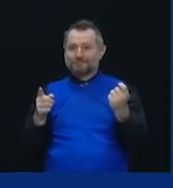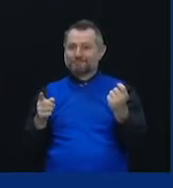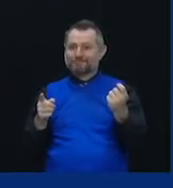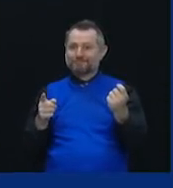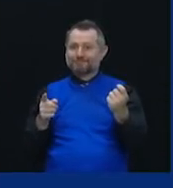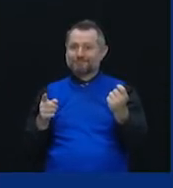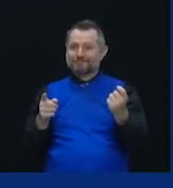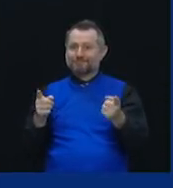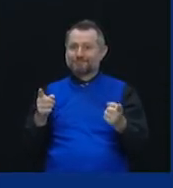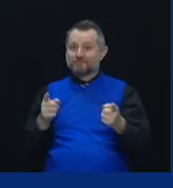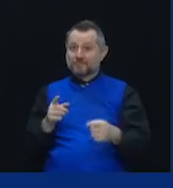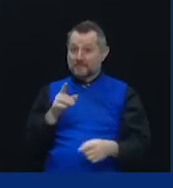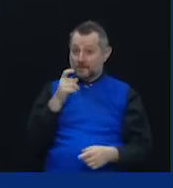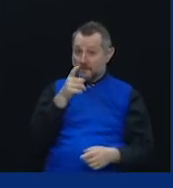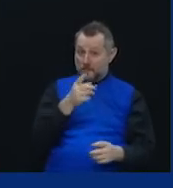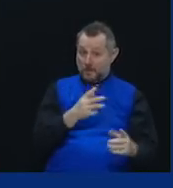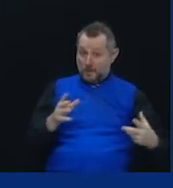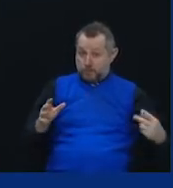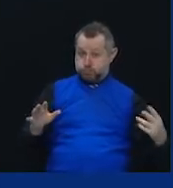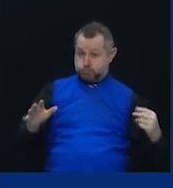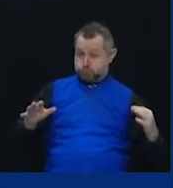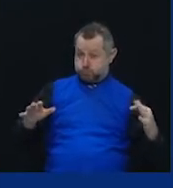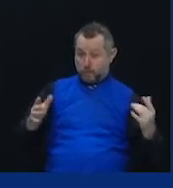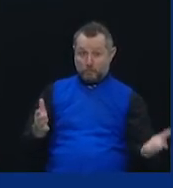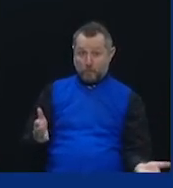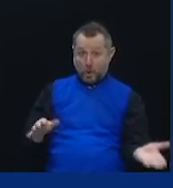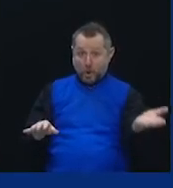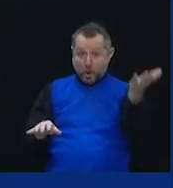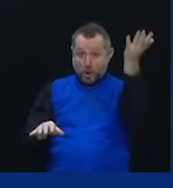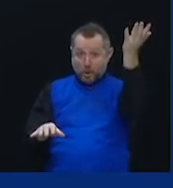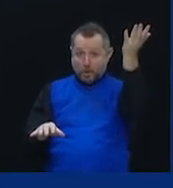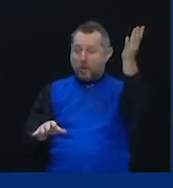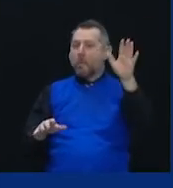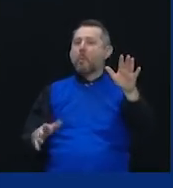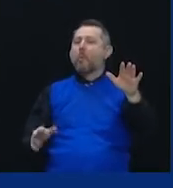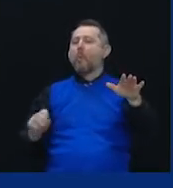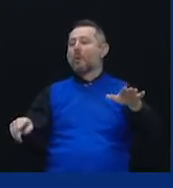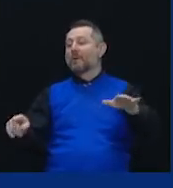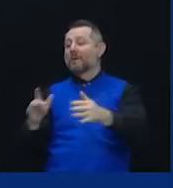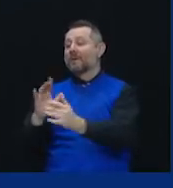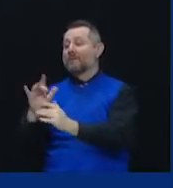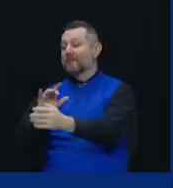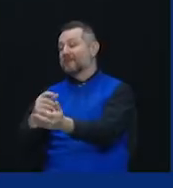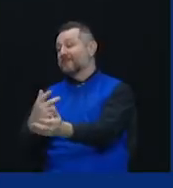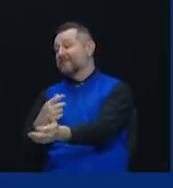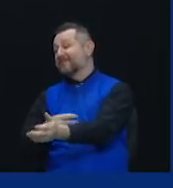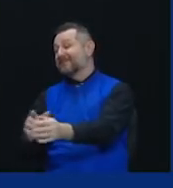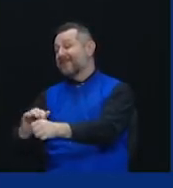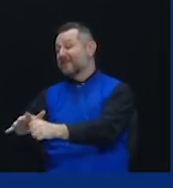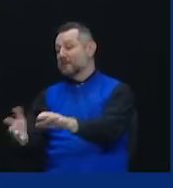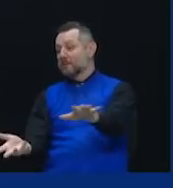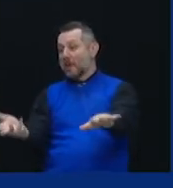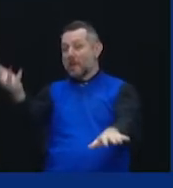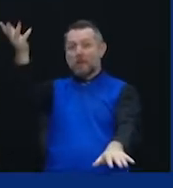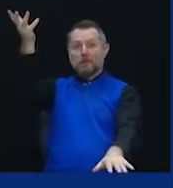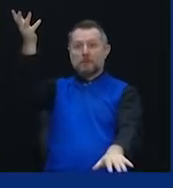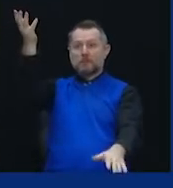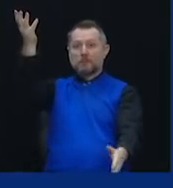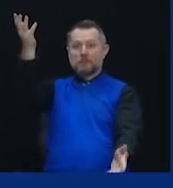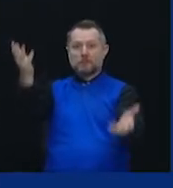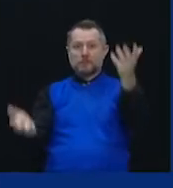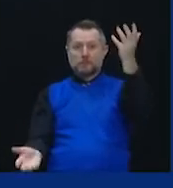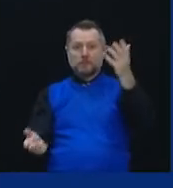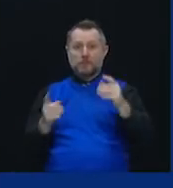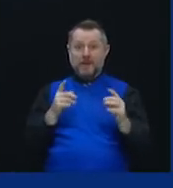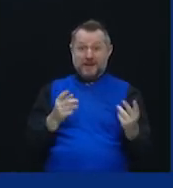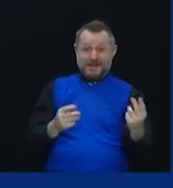Do you vaccinate more people, or do more people get infected? Do you vaccinate enough people where, if God forbid, one of